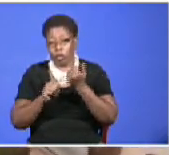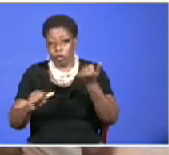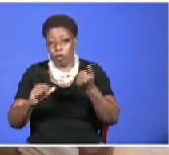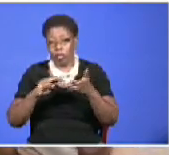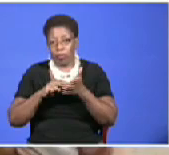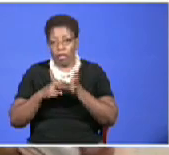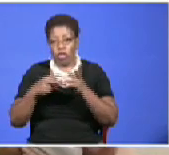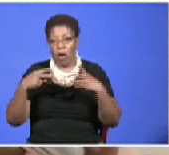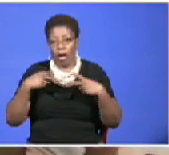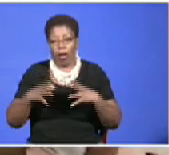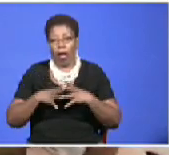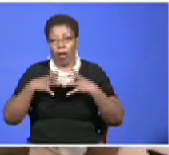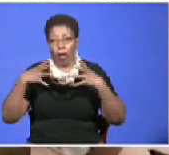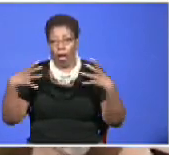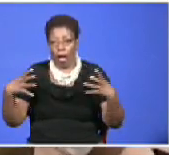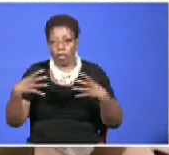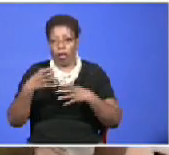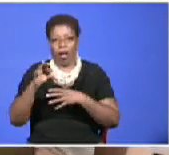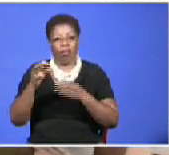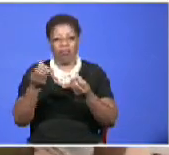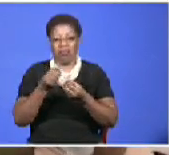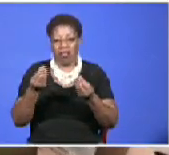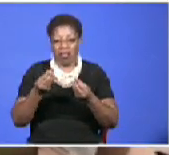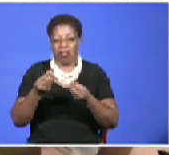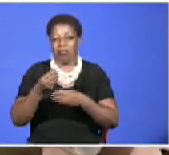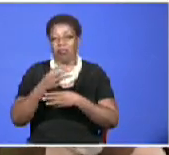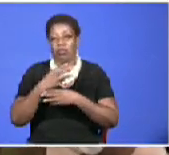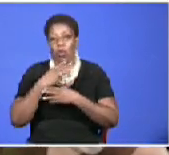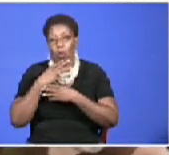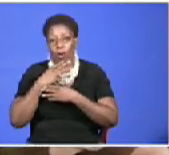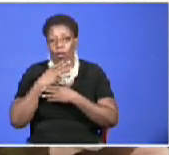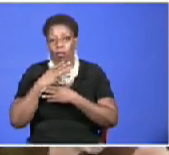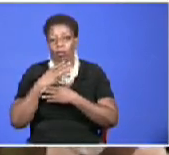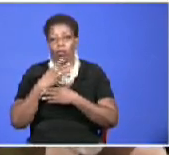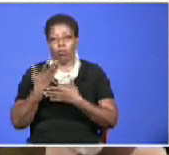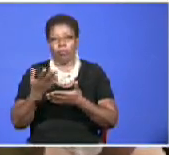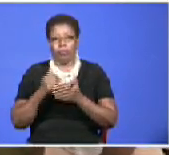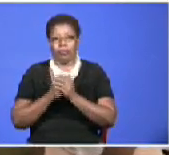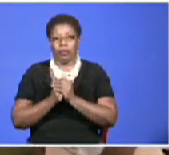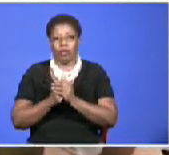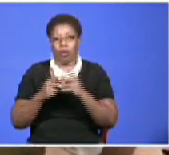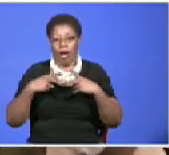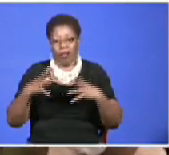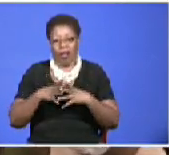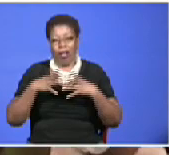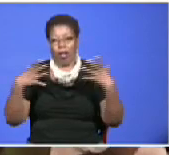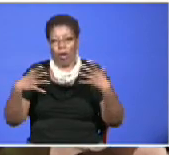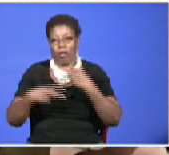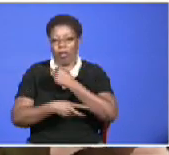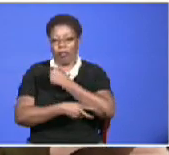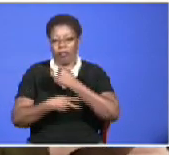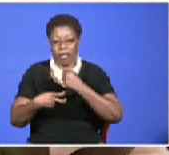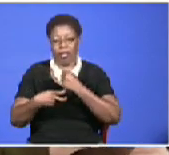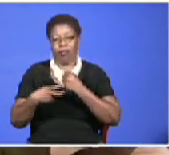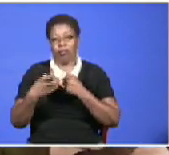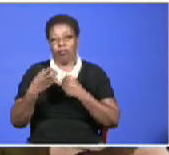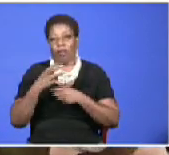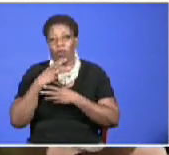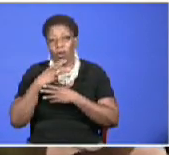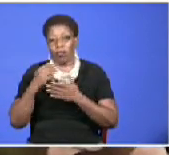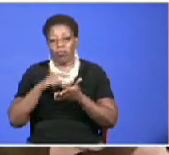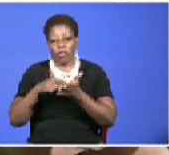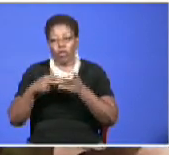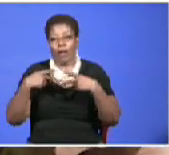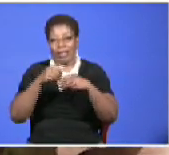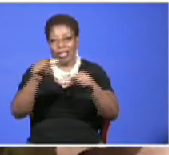means that you had a lot of non-revenue water. You had a lot of theft of water. They have a whole